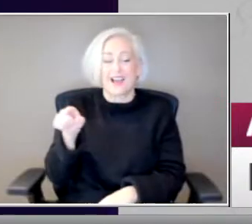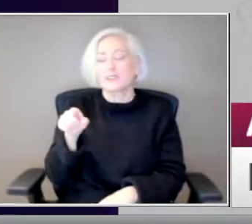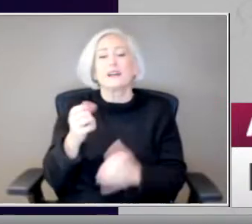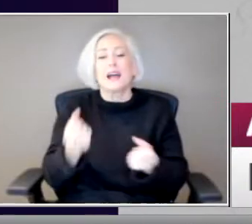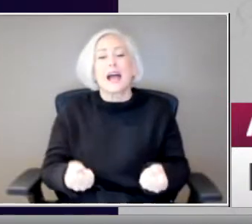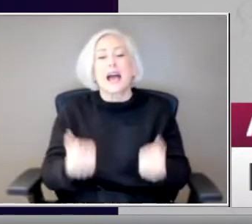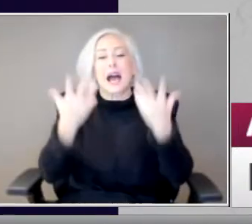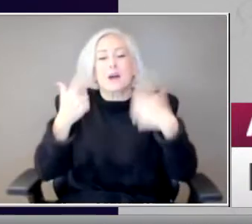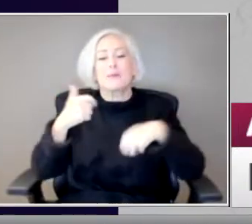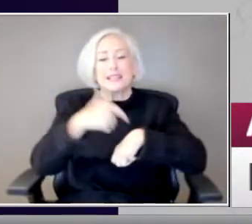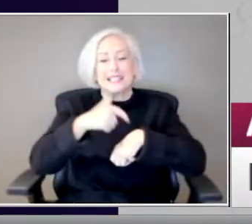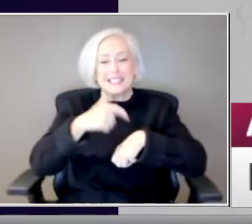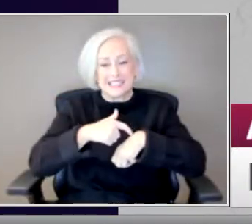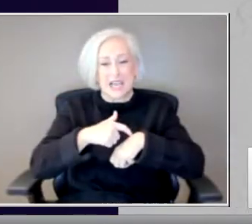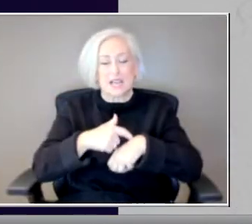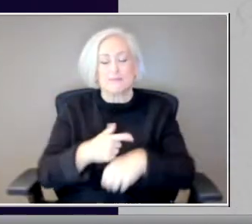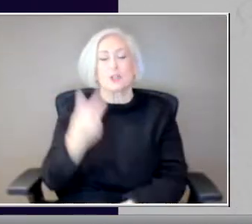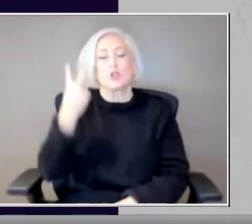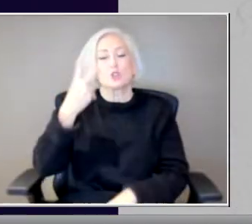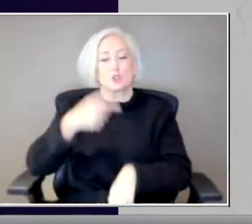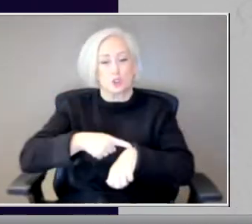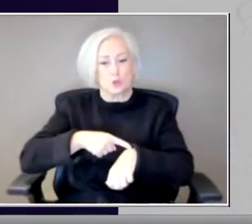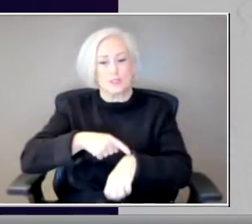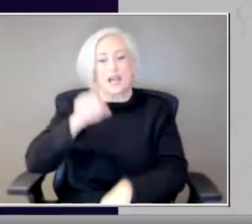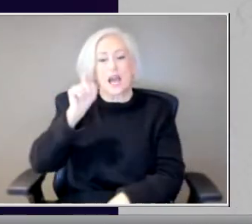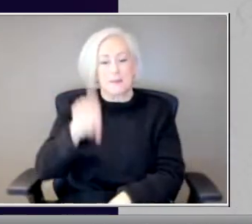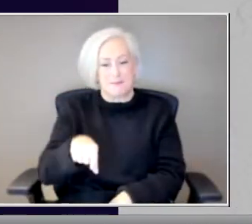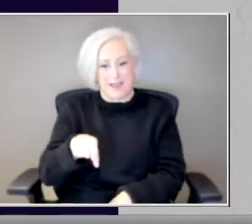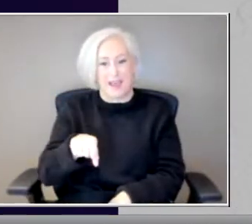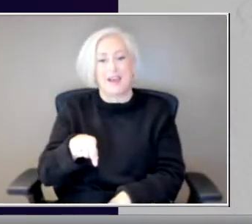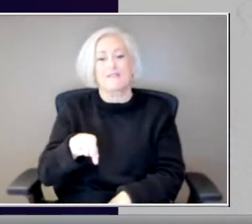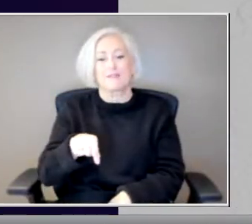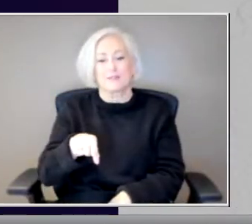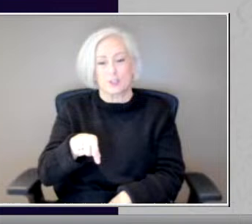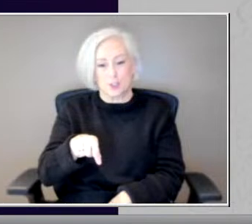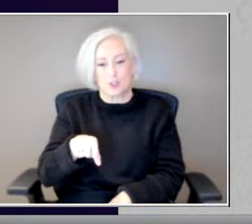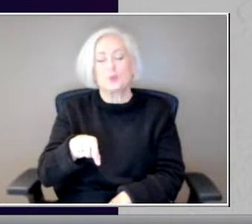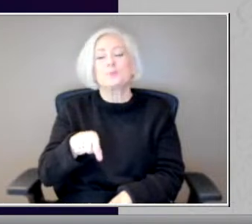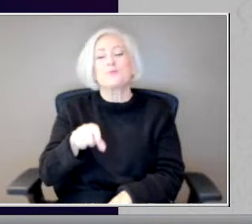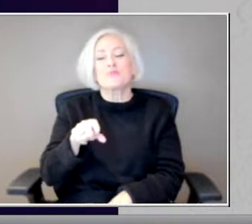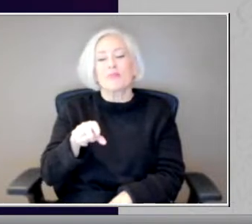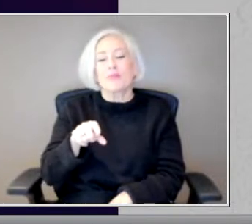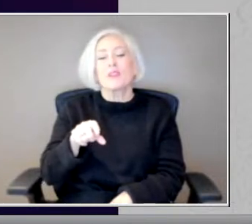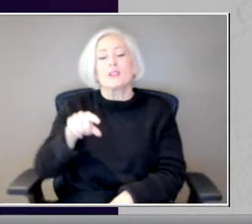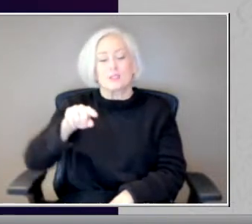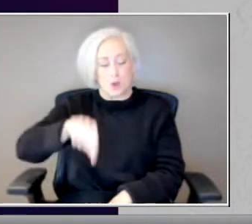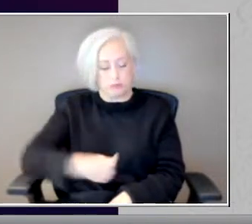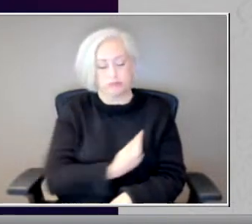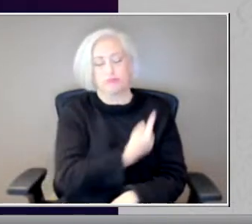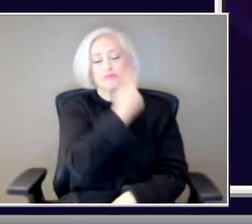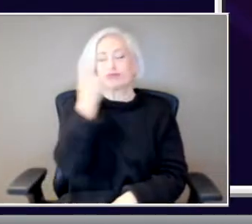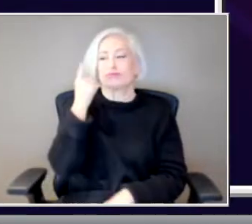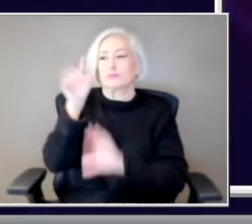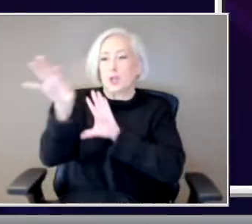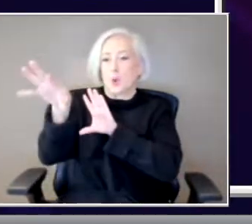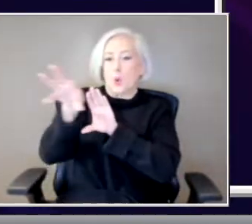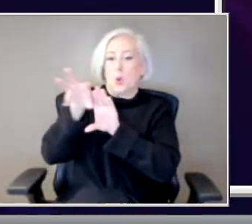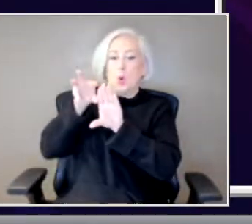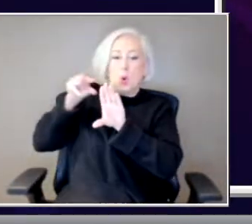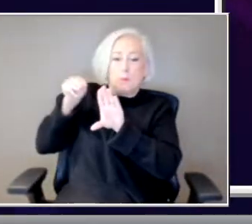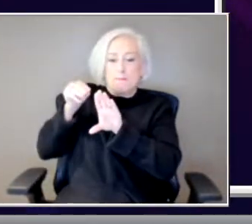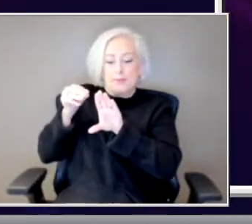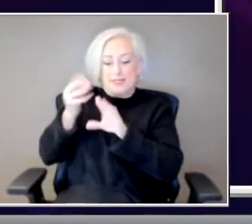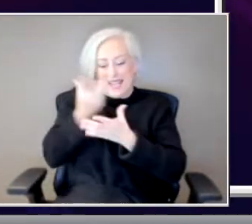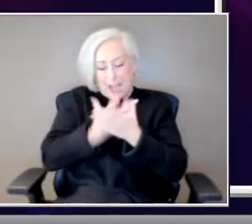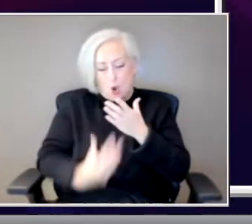took 2 passes. So once I was able to partially open it, and then I went a second time and then got the remainder of the clot out,